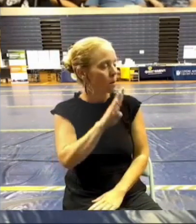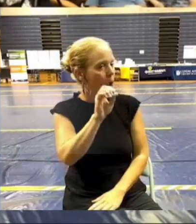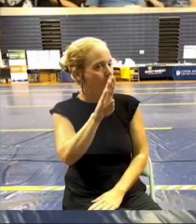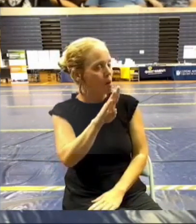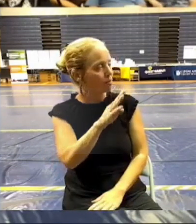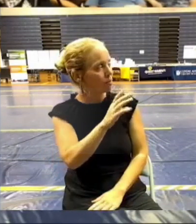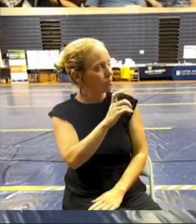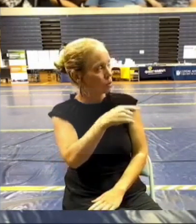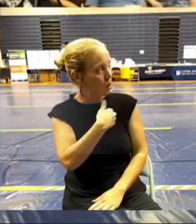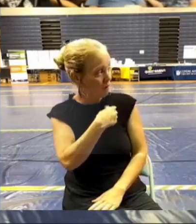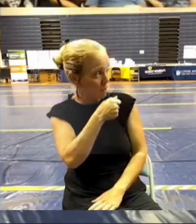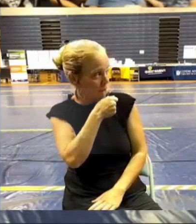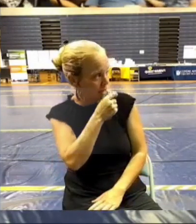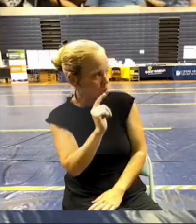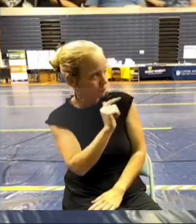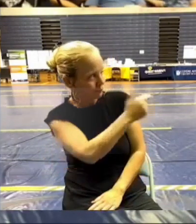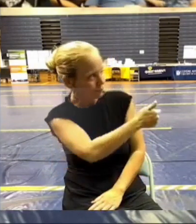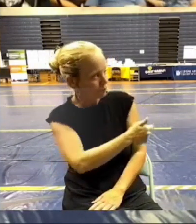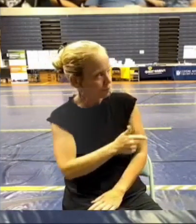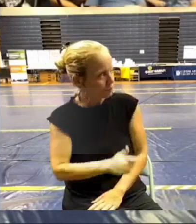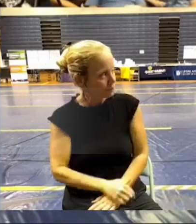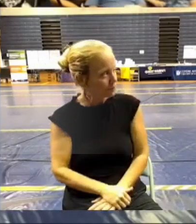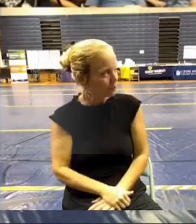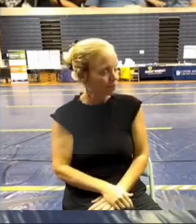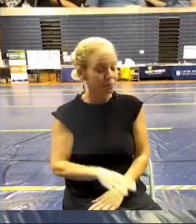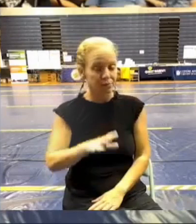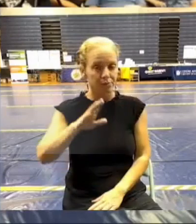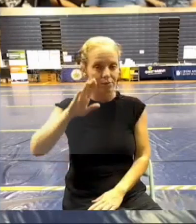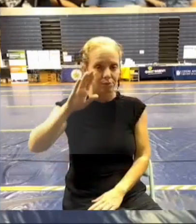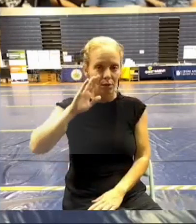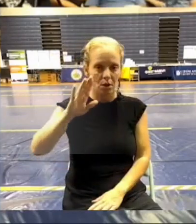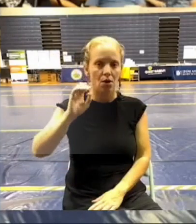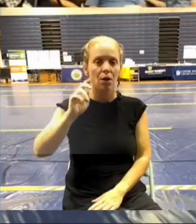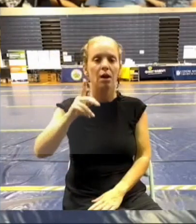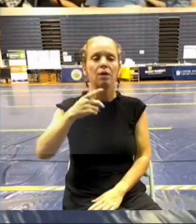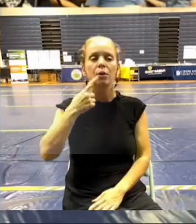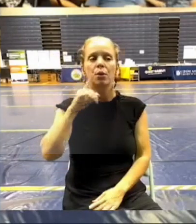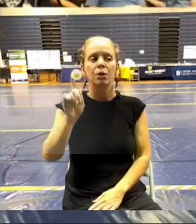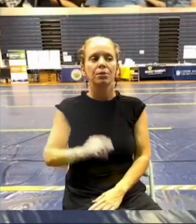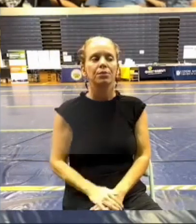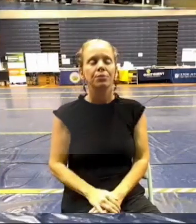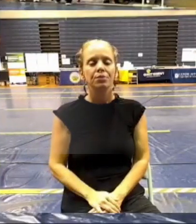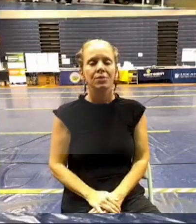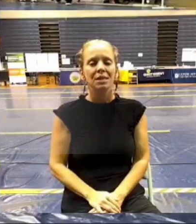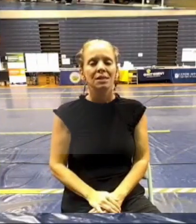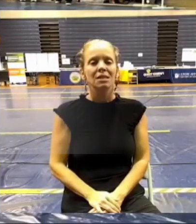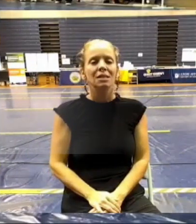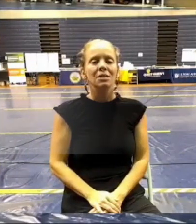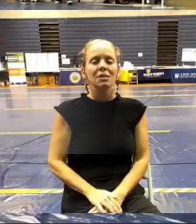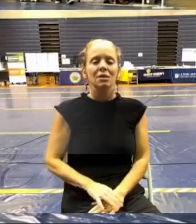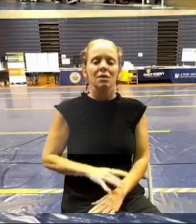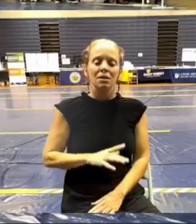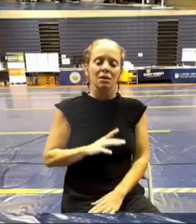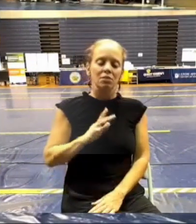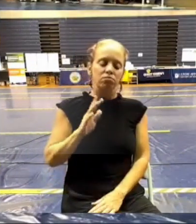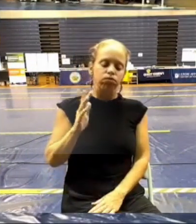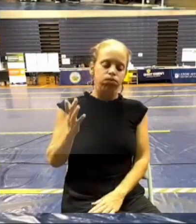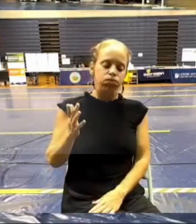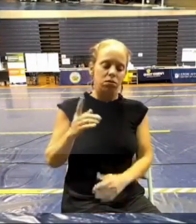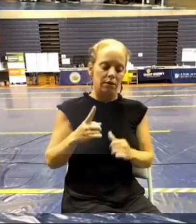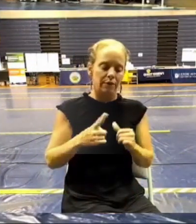Yeah, glad. Hello. Here we go. First of